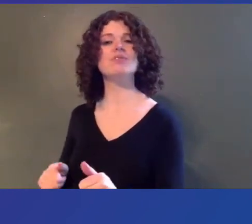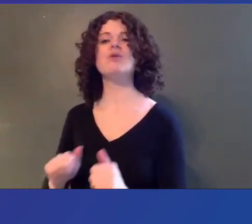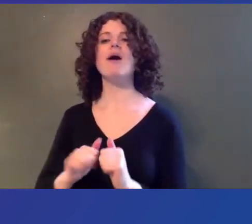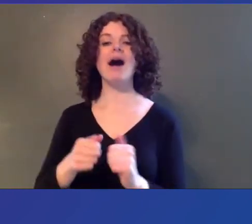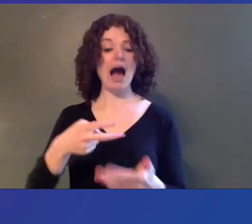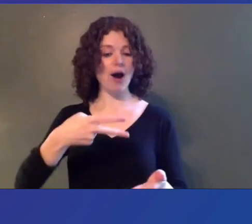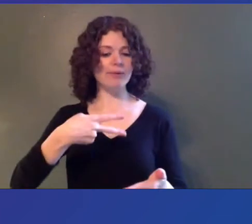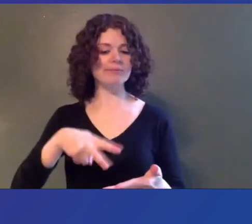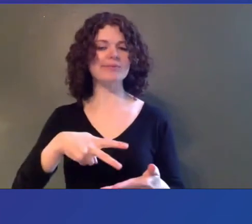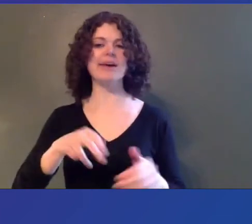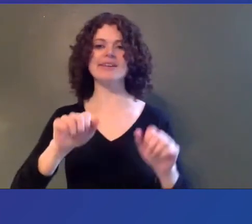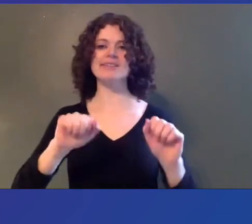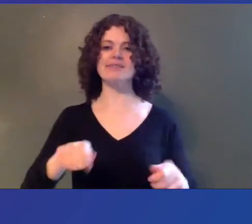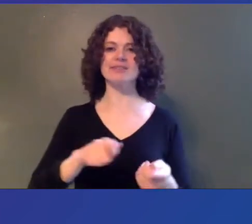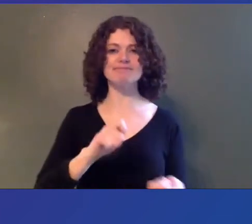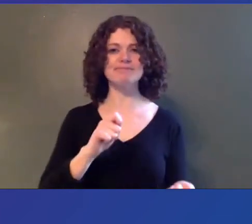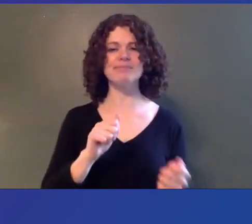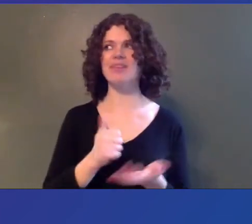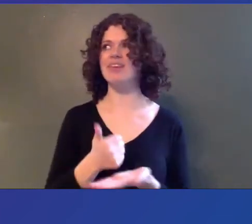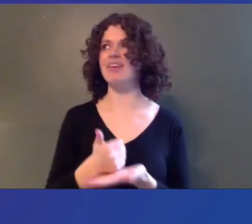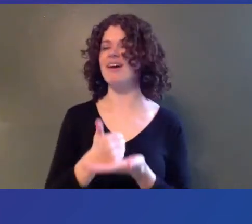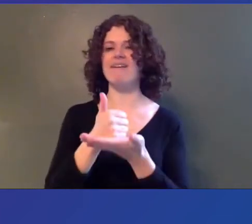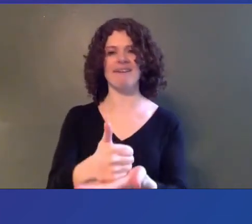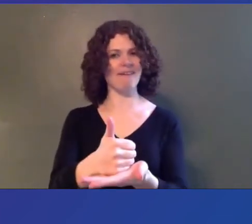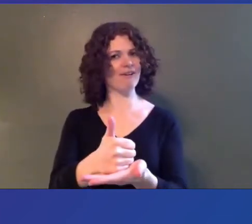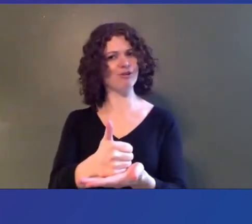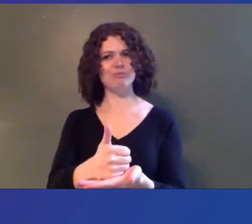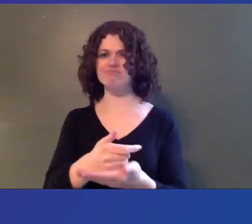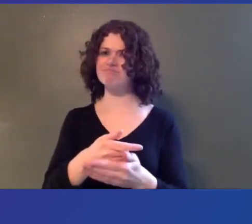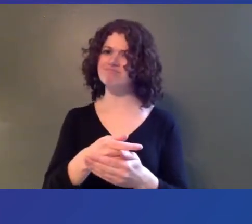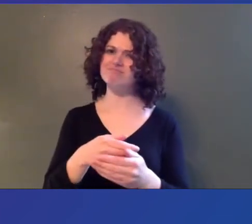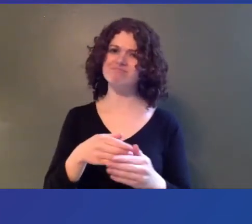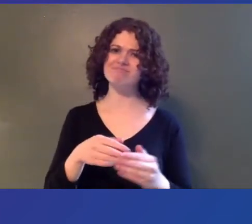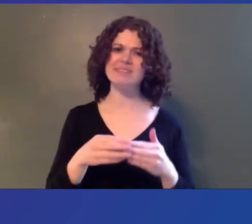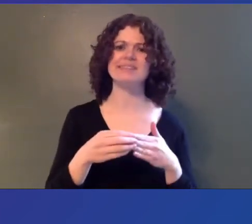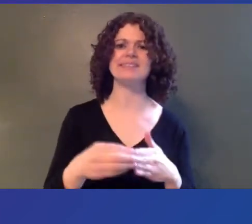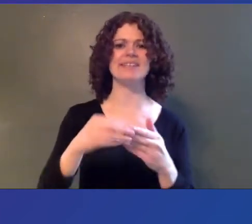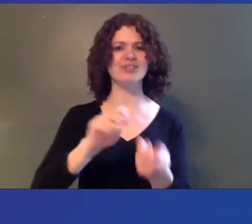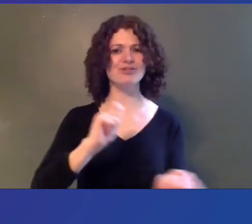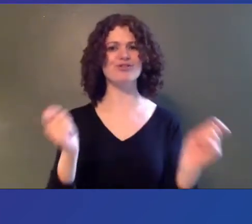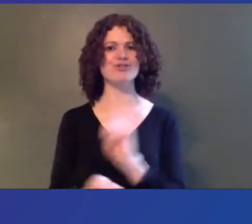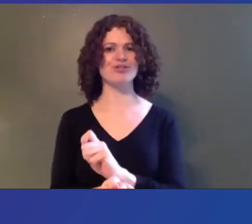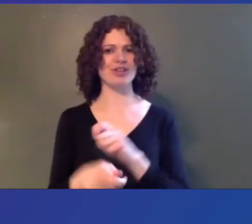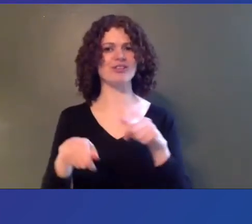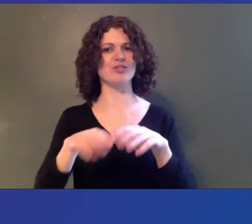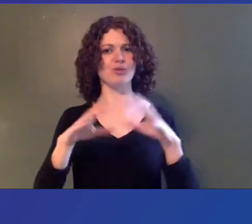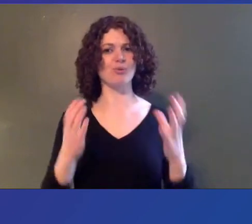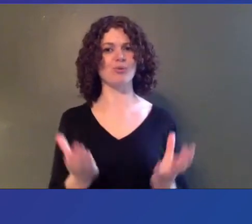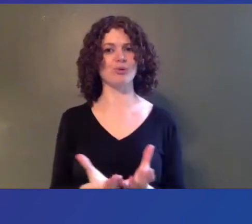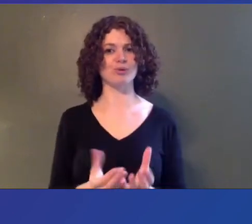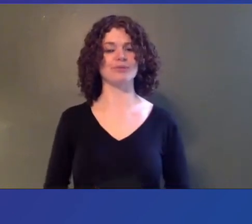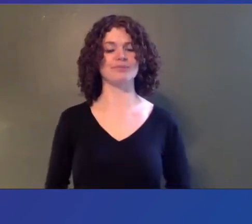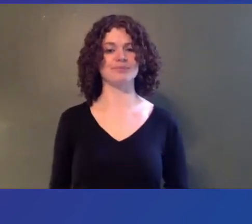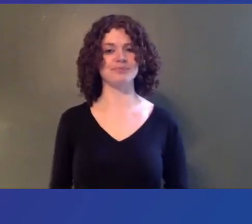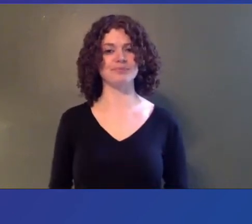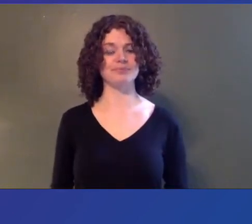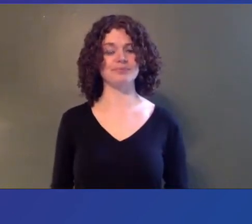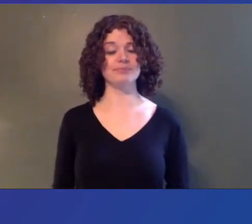the forefront of changing the world? I think this is Nina. I think as a starting